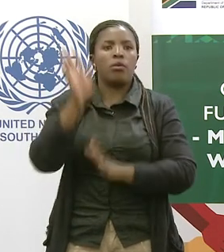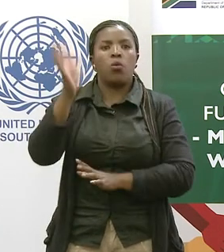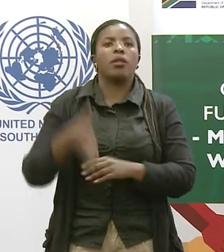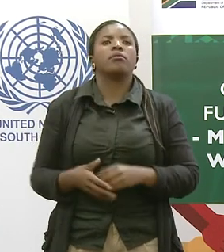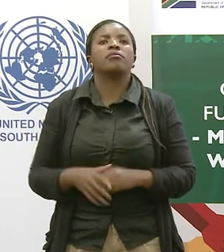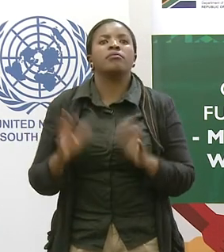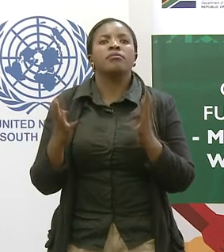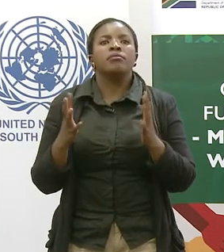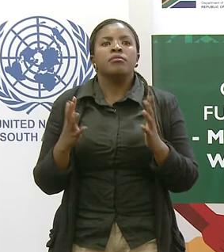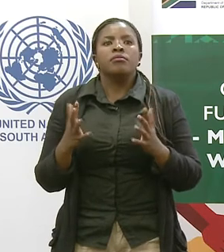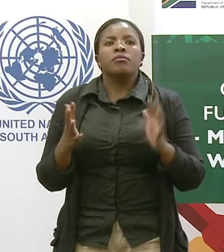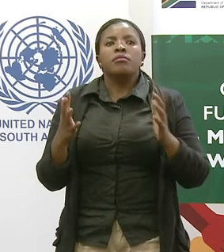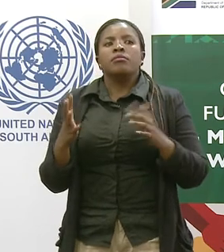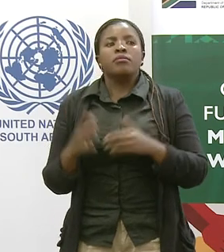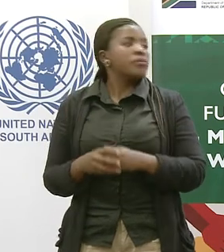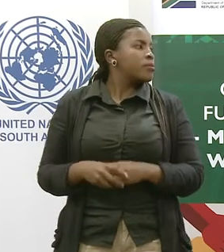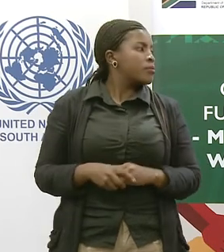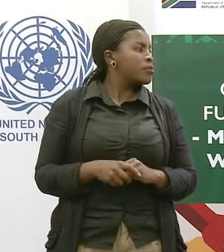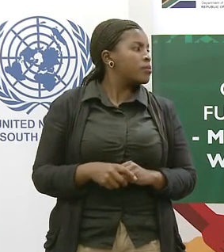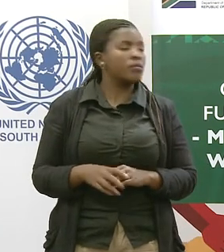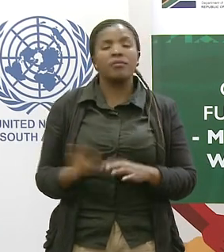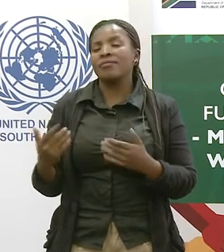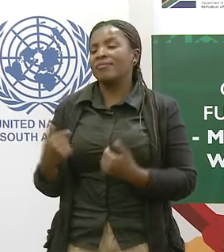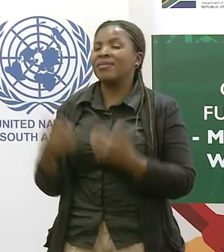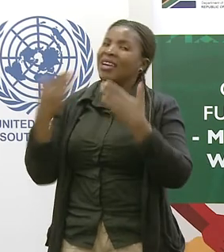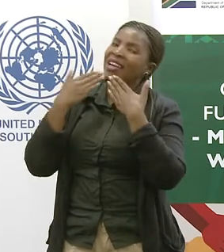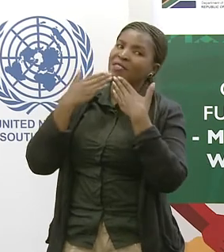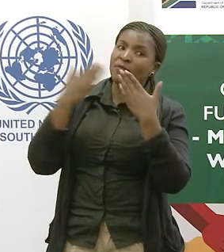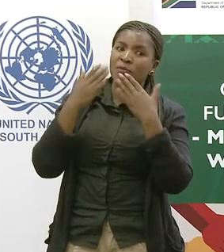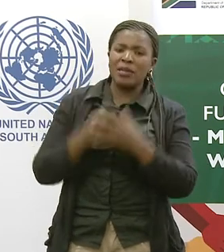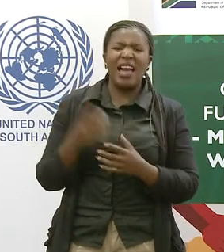Thank you, Justice. Thank you so much. I think a lot has been covered.